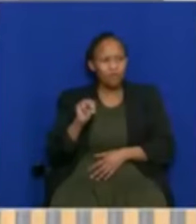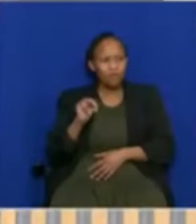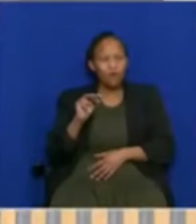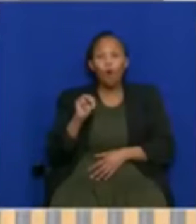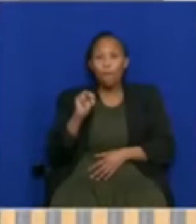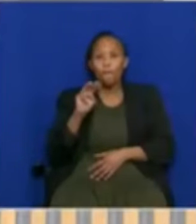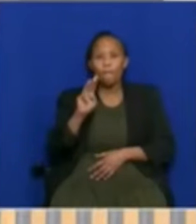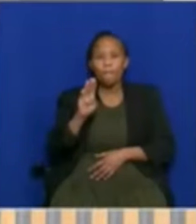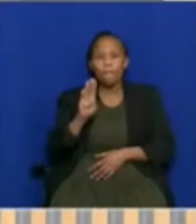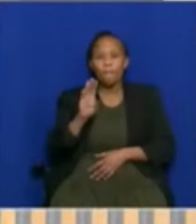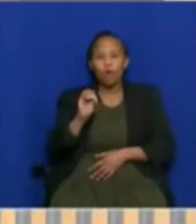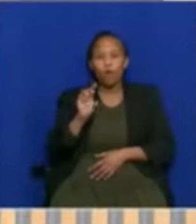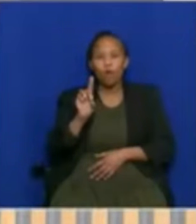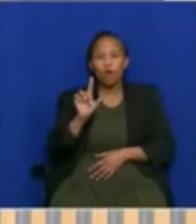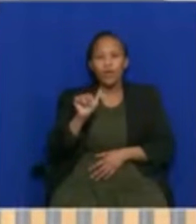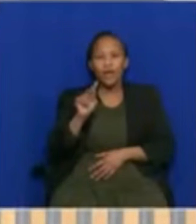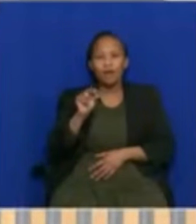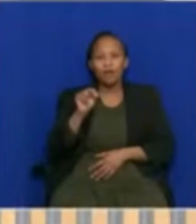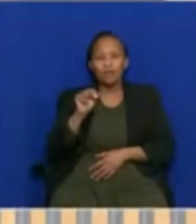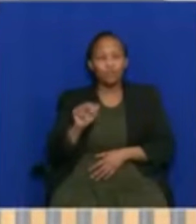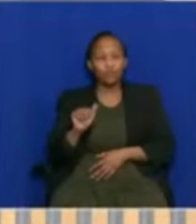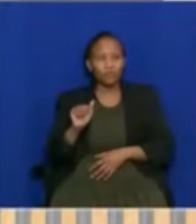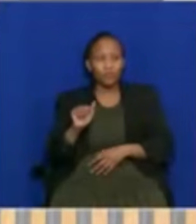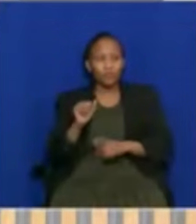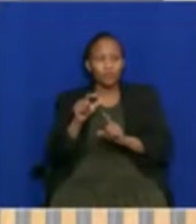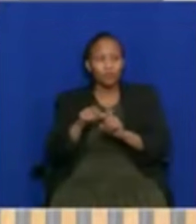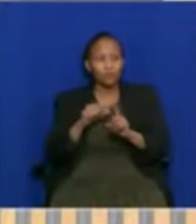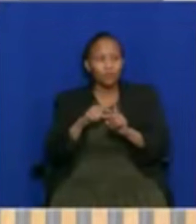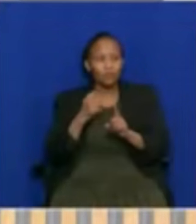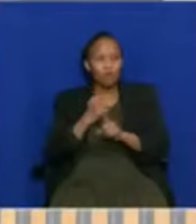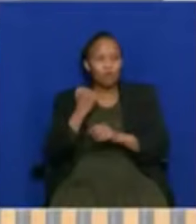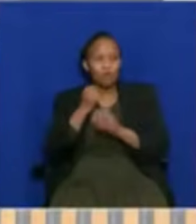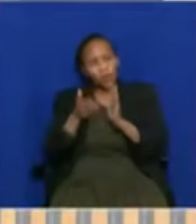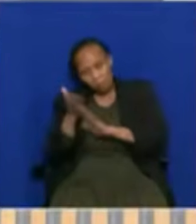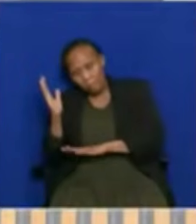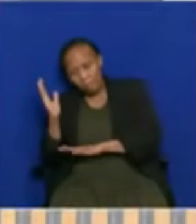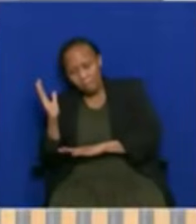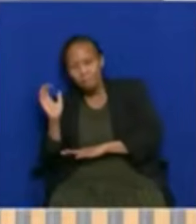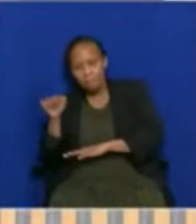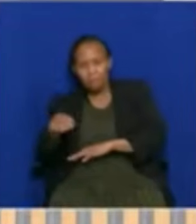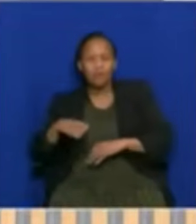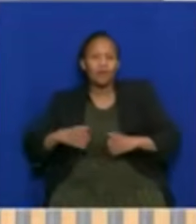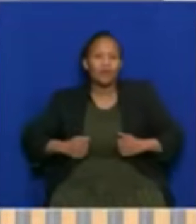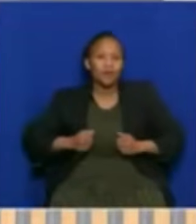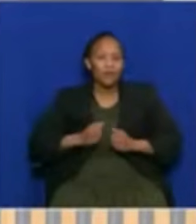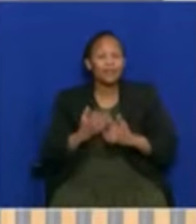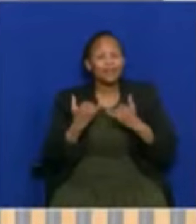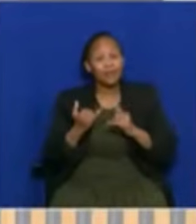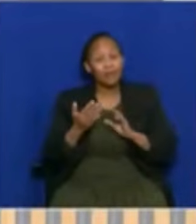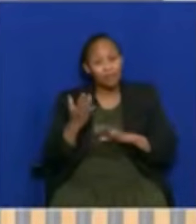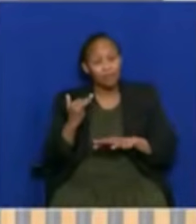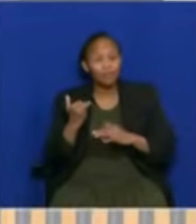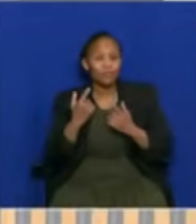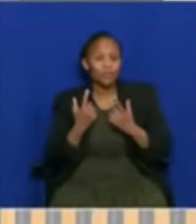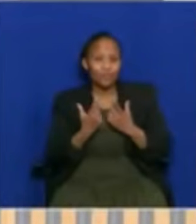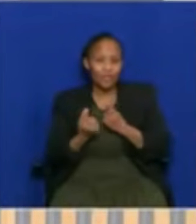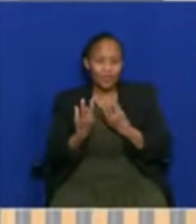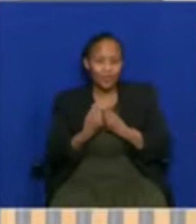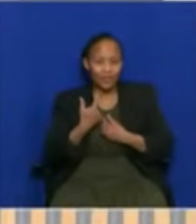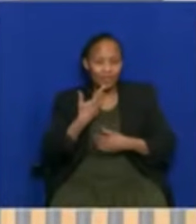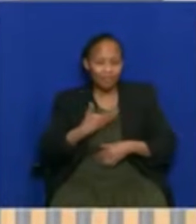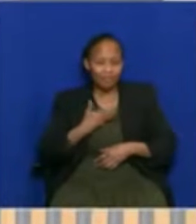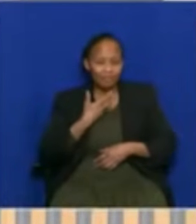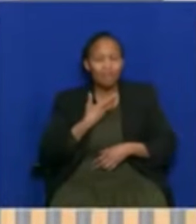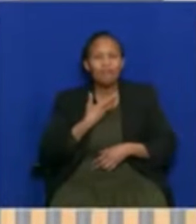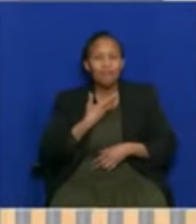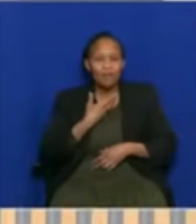speak. Good morning, Chair and the Commissioners. Unfortunately, you are left to deal with me now. I've noticed you have not been greeting